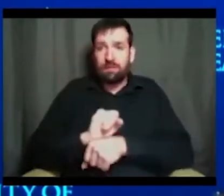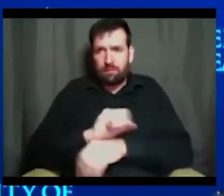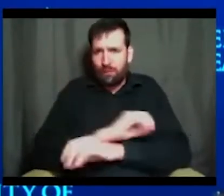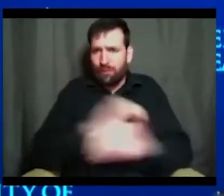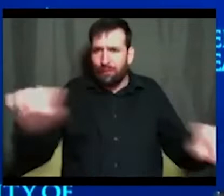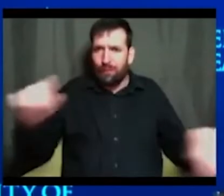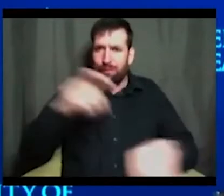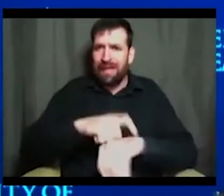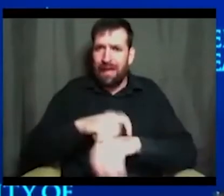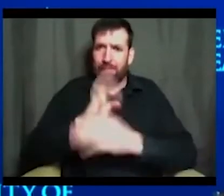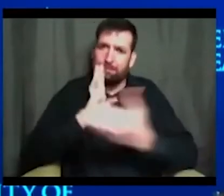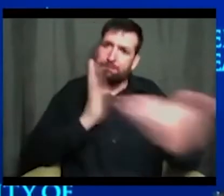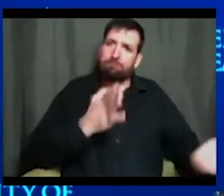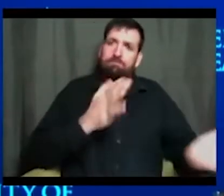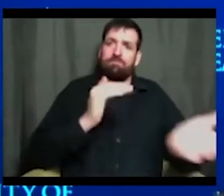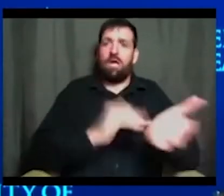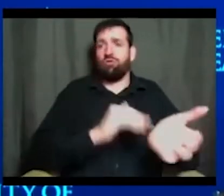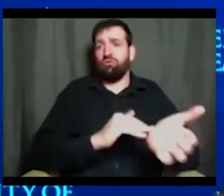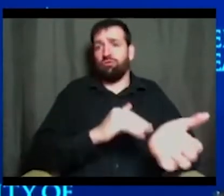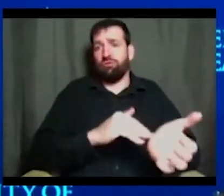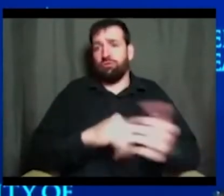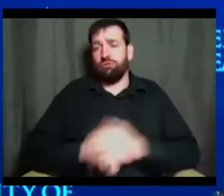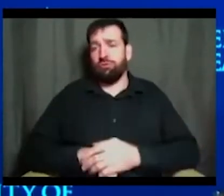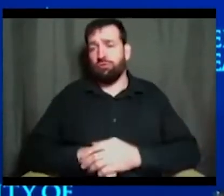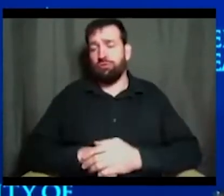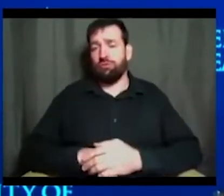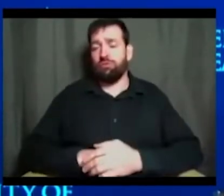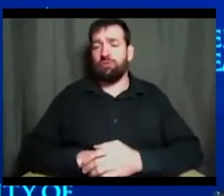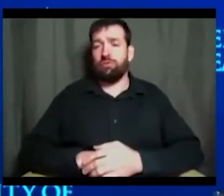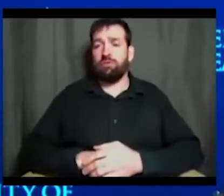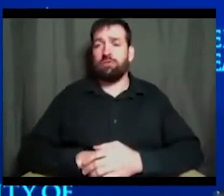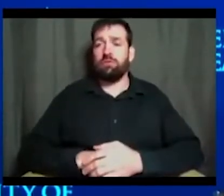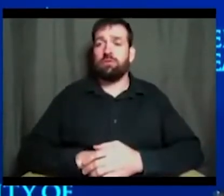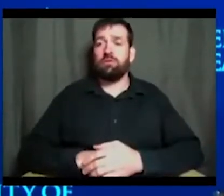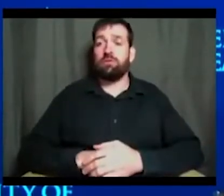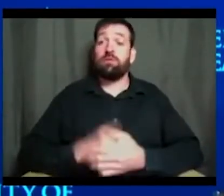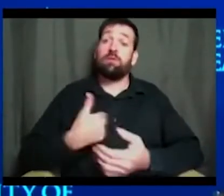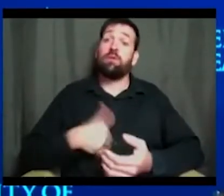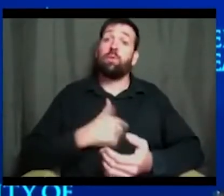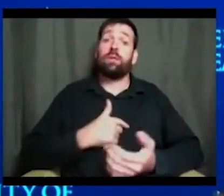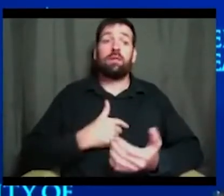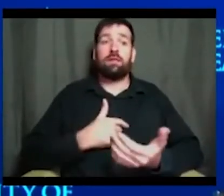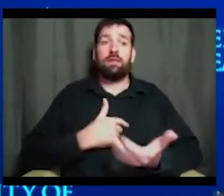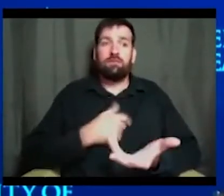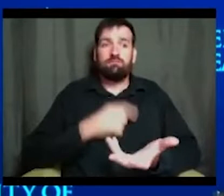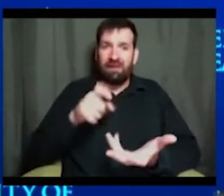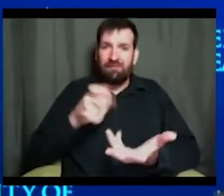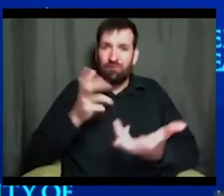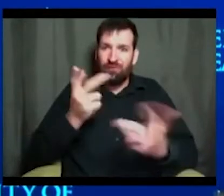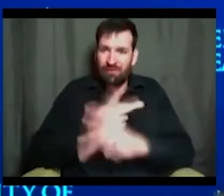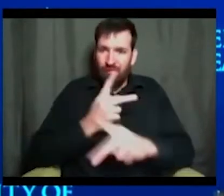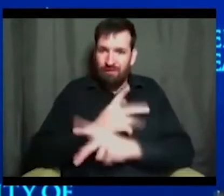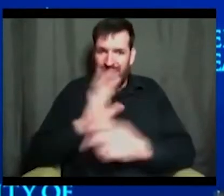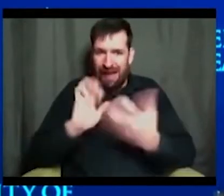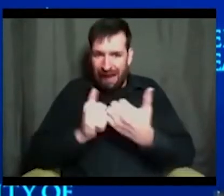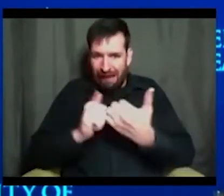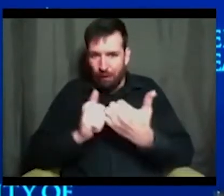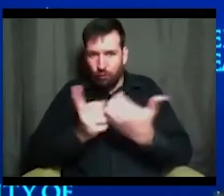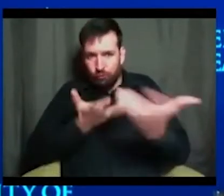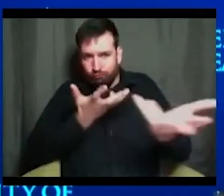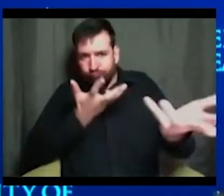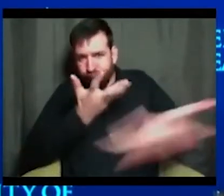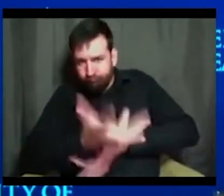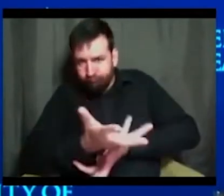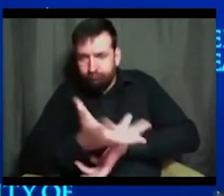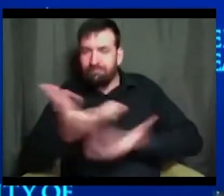pediatrician or the family doctor for that appointment. So we've really got to find ways to meet people and make it as convenient and